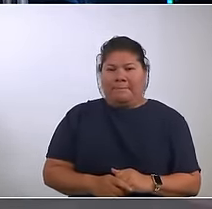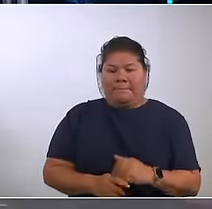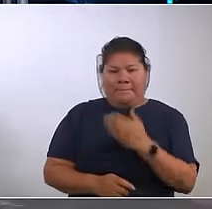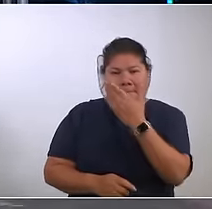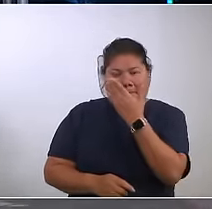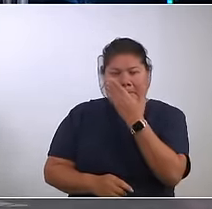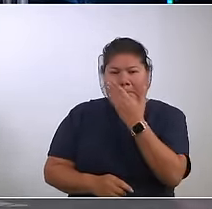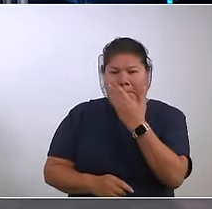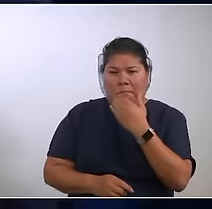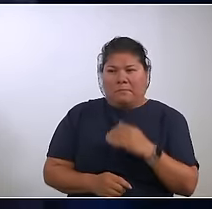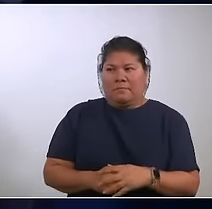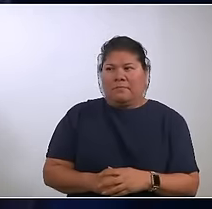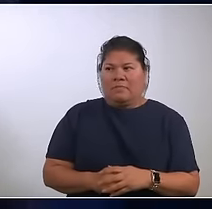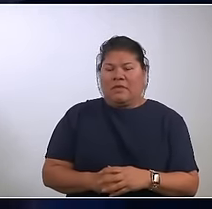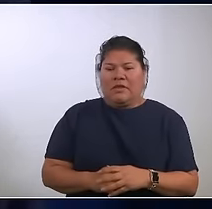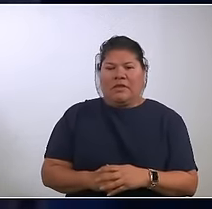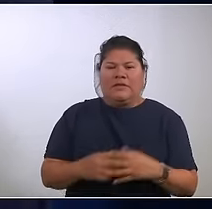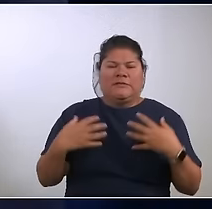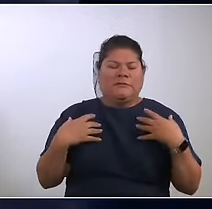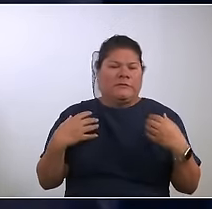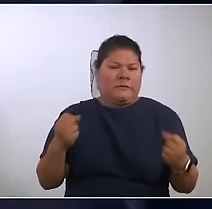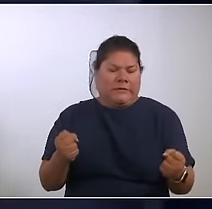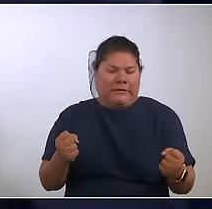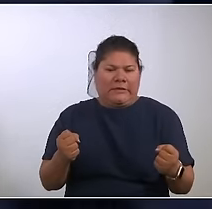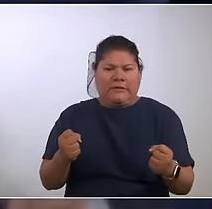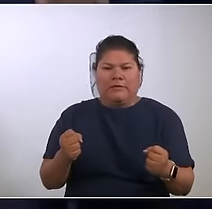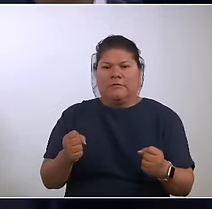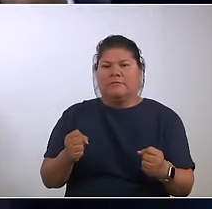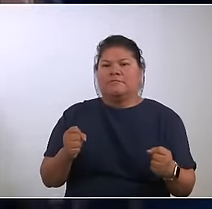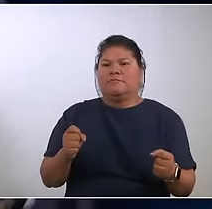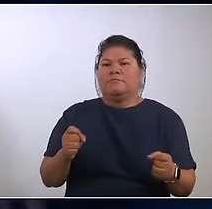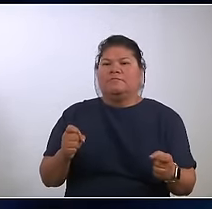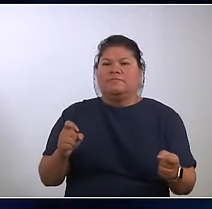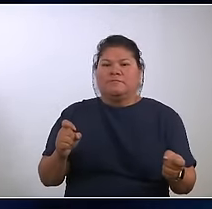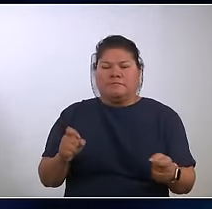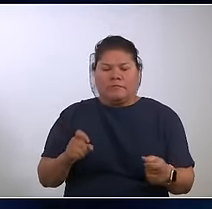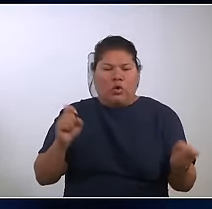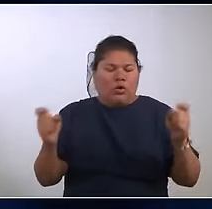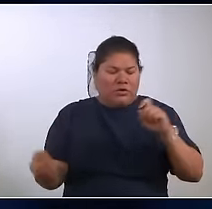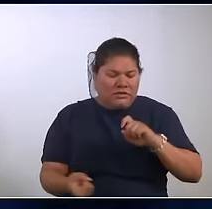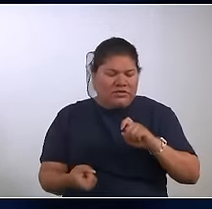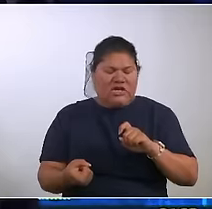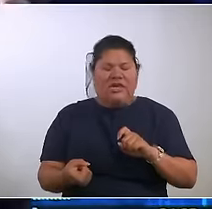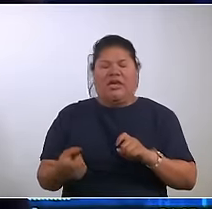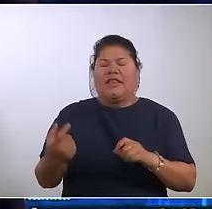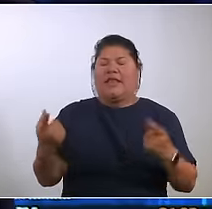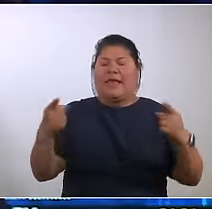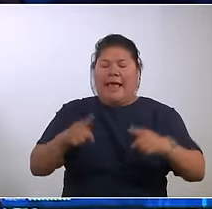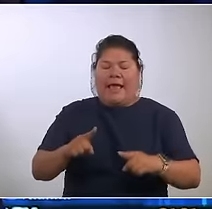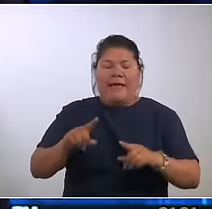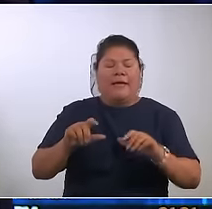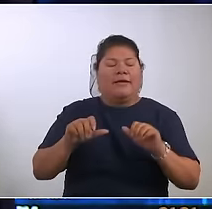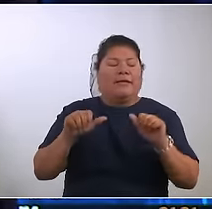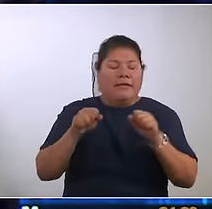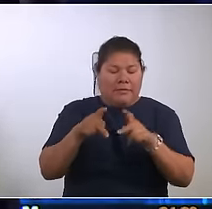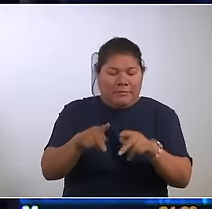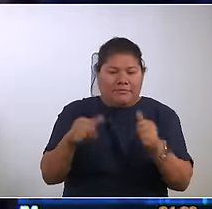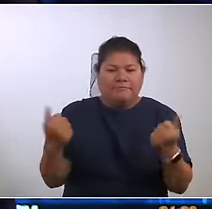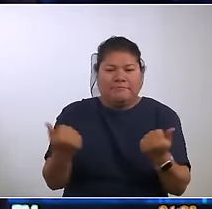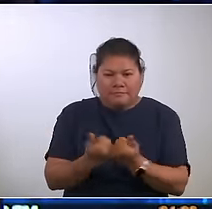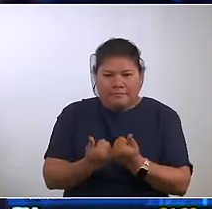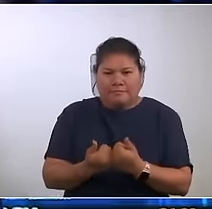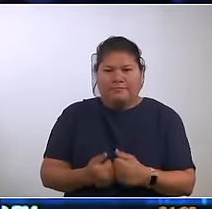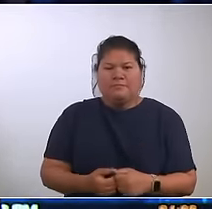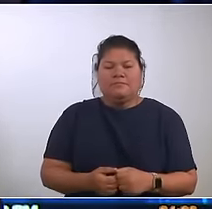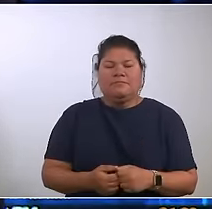La reestructuración, the restructuring, que estamos llevando a cabo en la asamblea apostólica, that is taking place in the